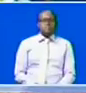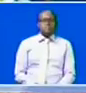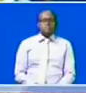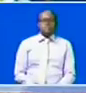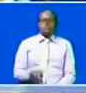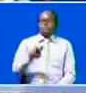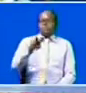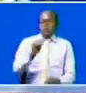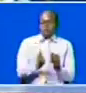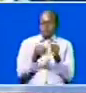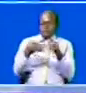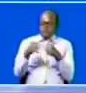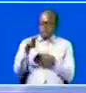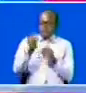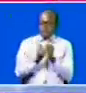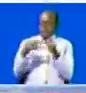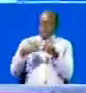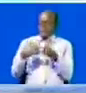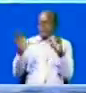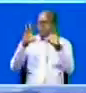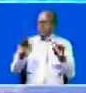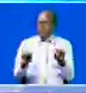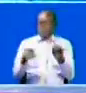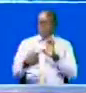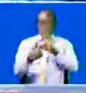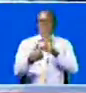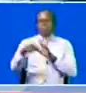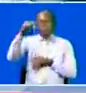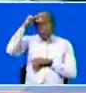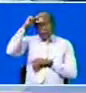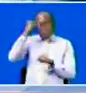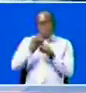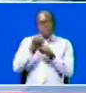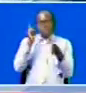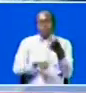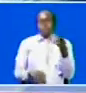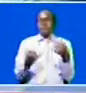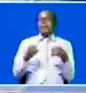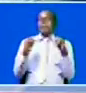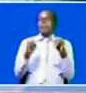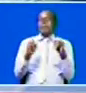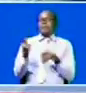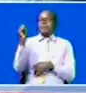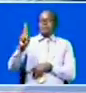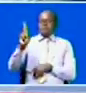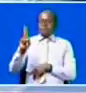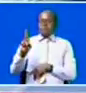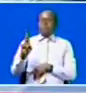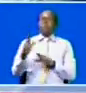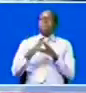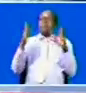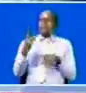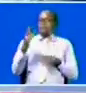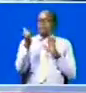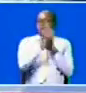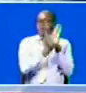The 2018-2019 budget outlines what the government plans to do to help implement President Uhuru Kenyatta's Big Four agenda. Treasury